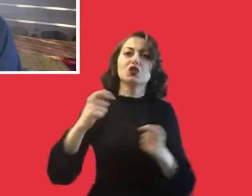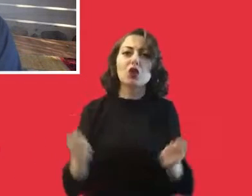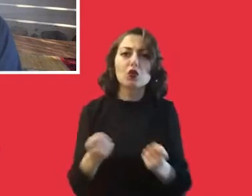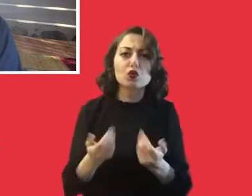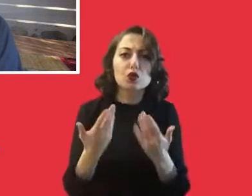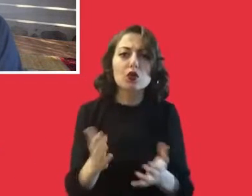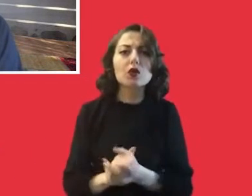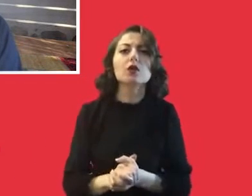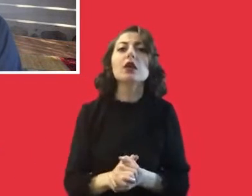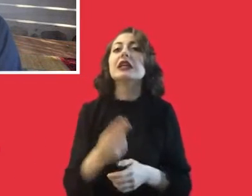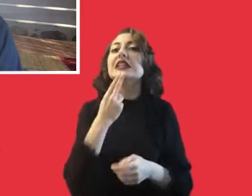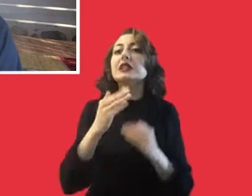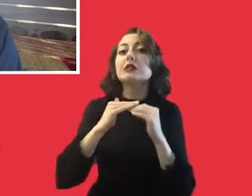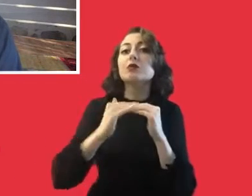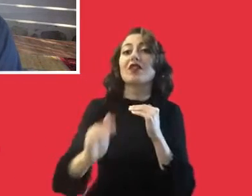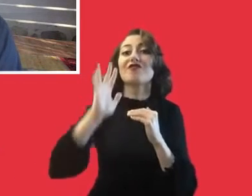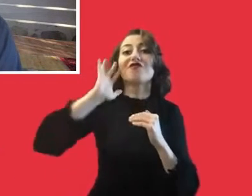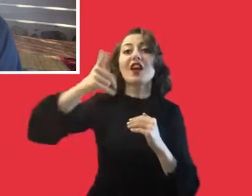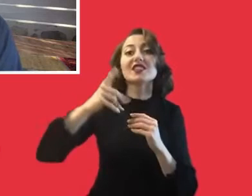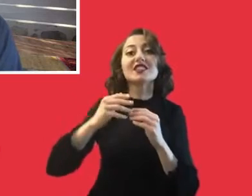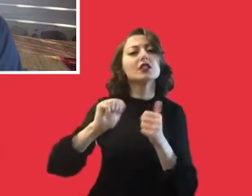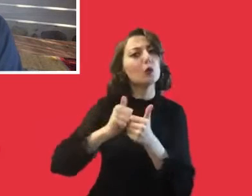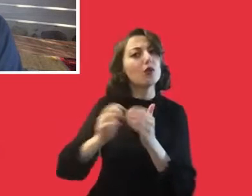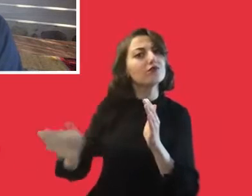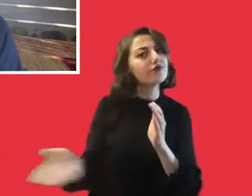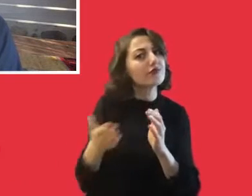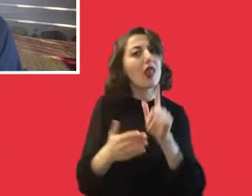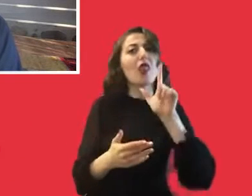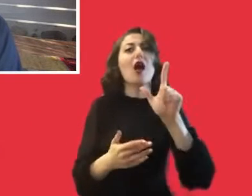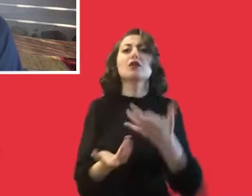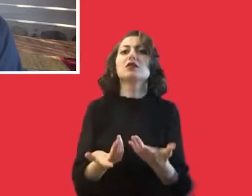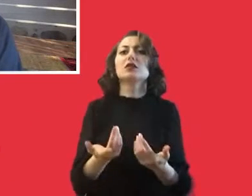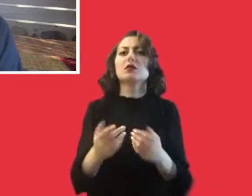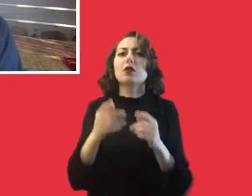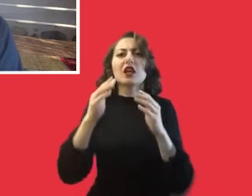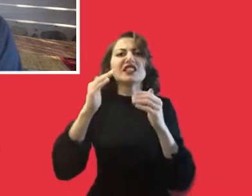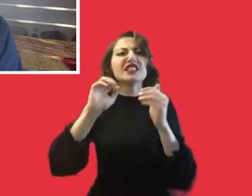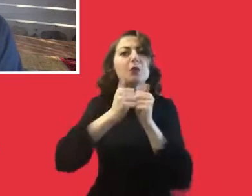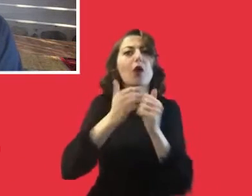reason why we're working. We want women to reach sports, and we don't want them